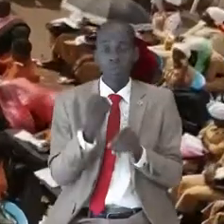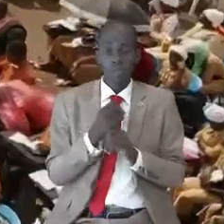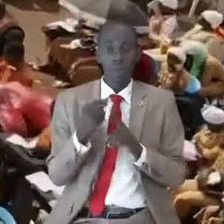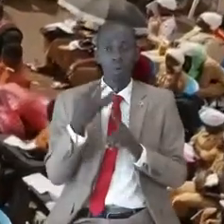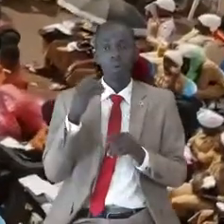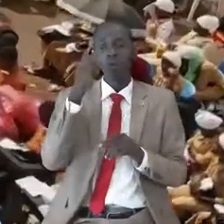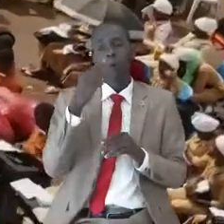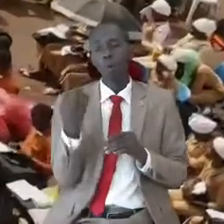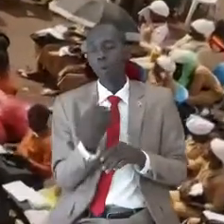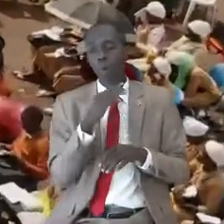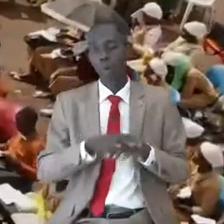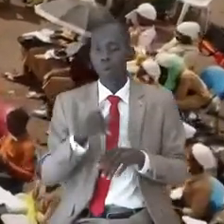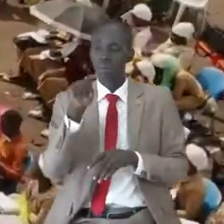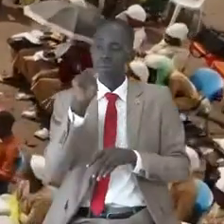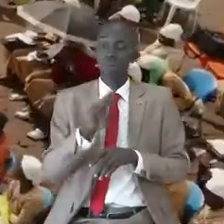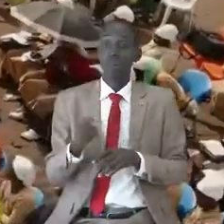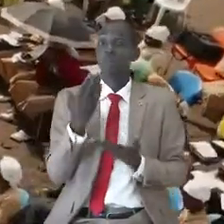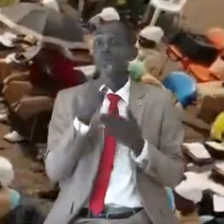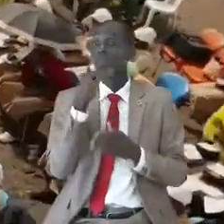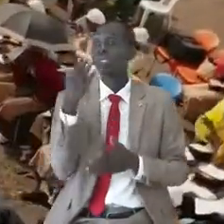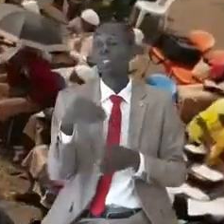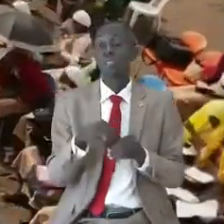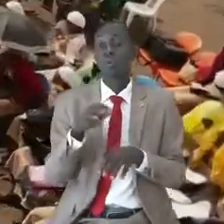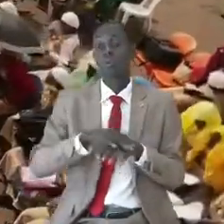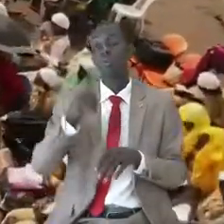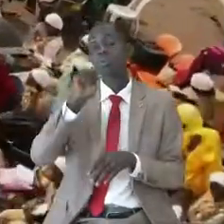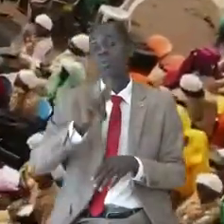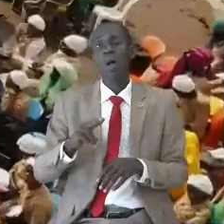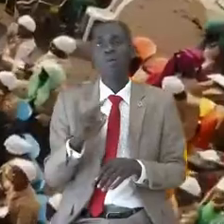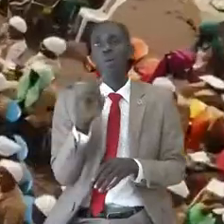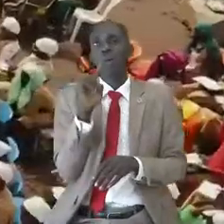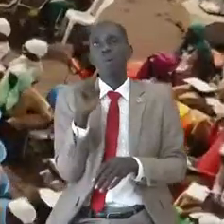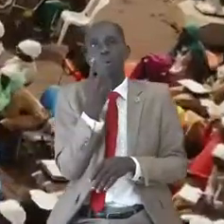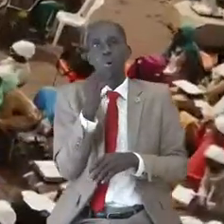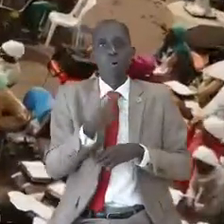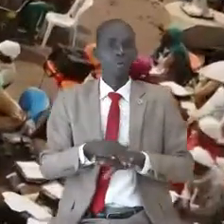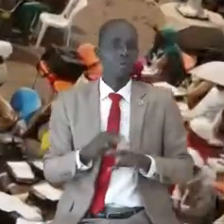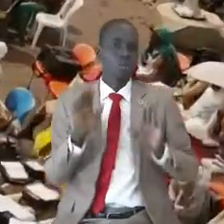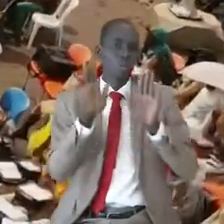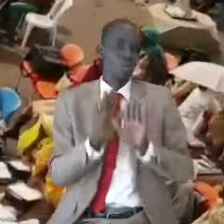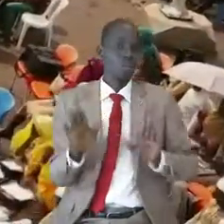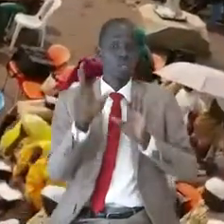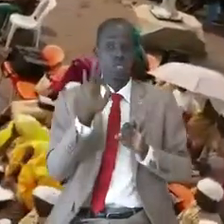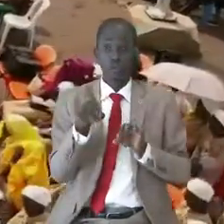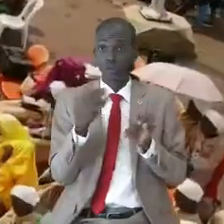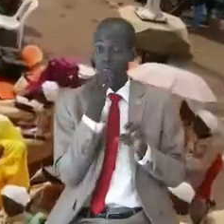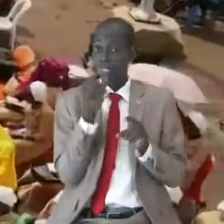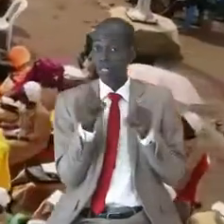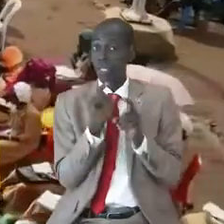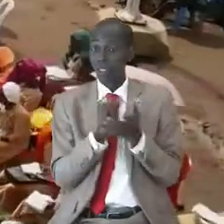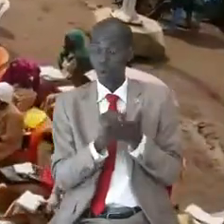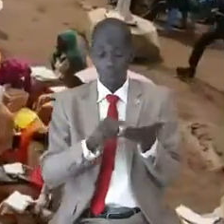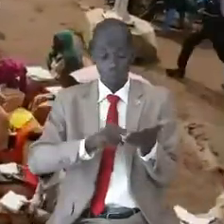Thursday? Maybe you are not even there on Thursday. Do you only take it on Sunday? If you ate like that,